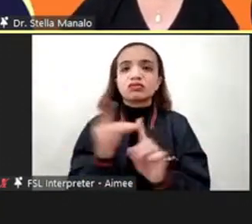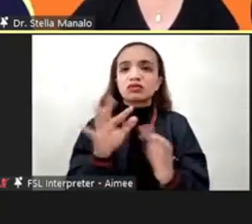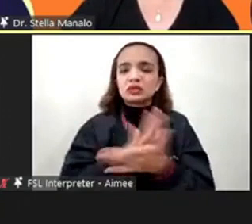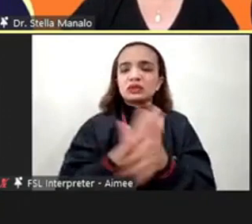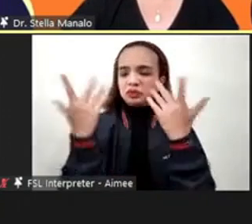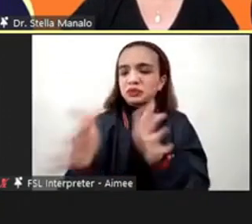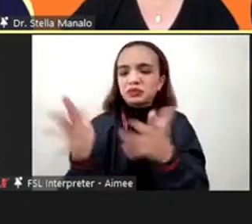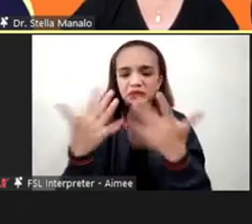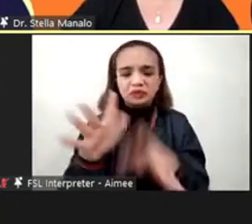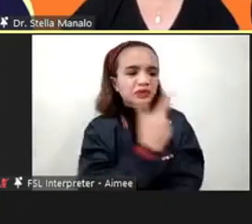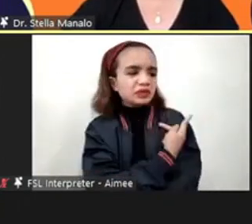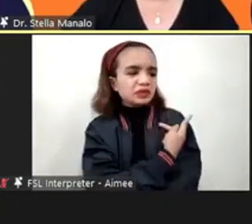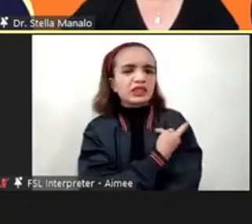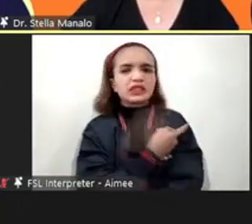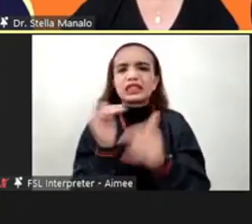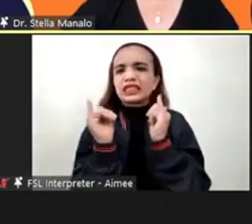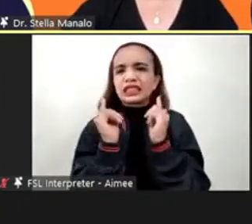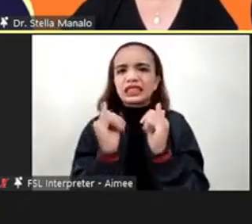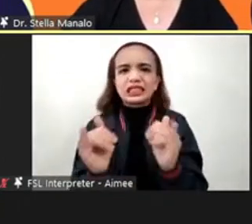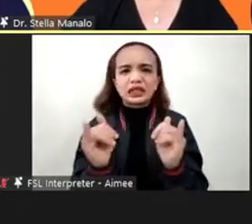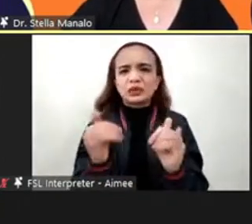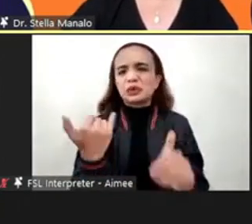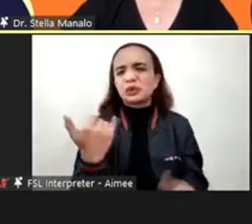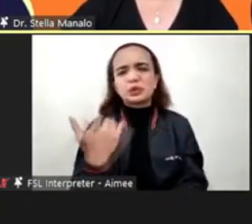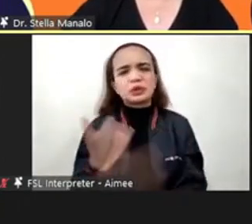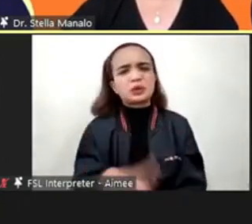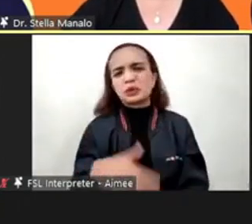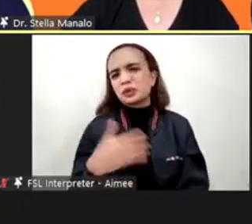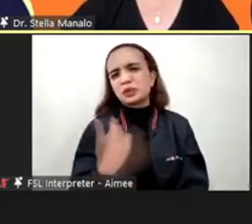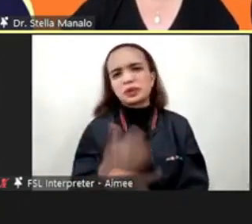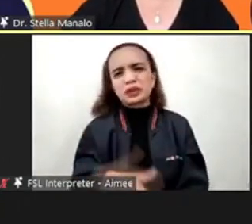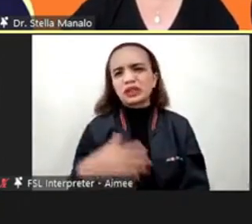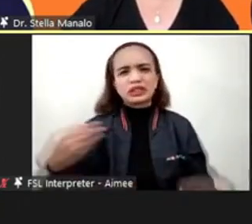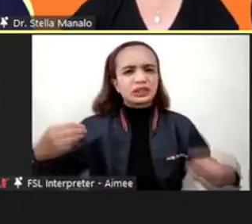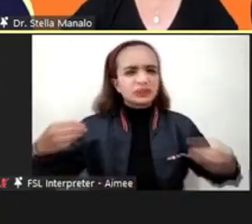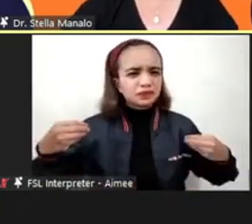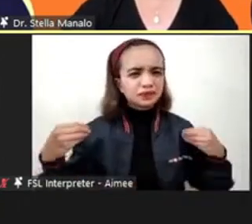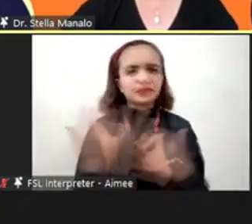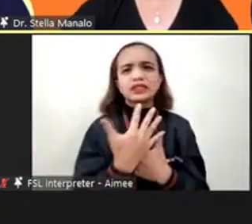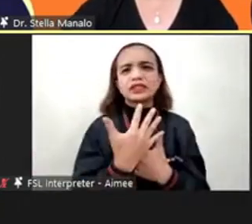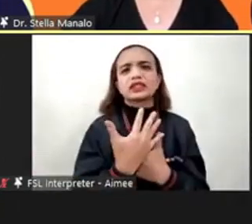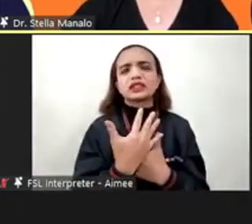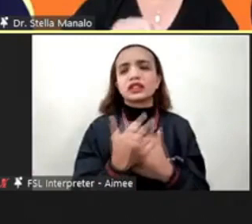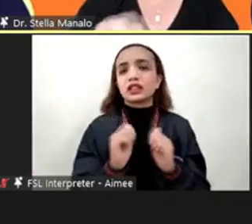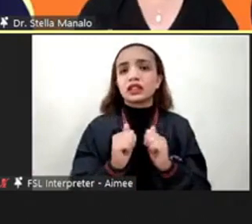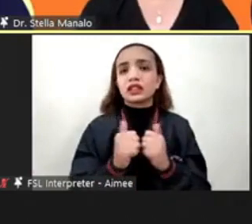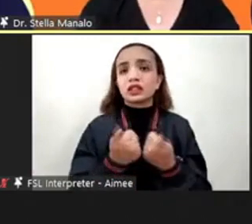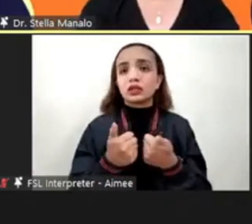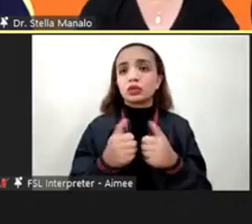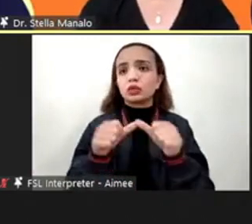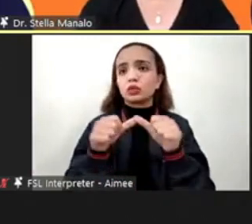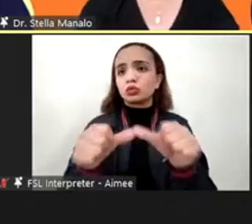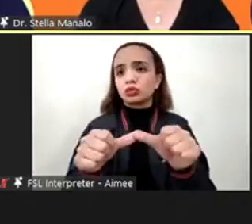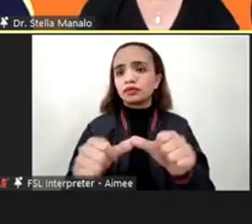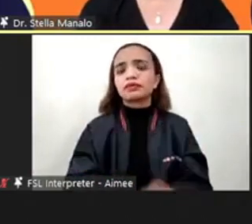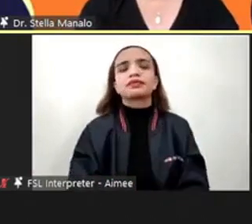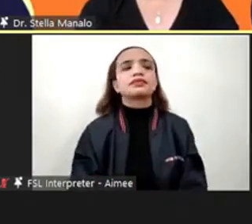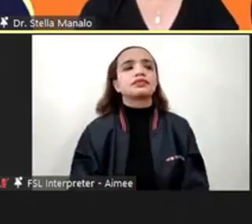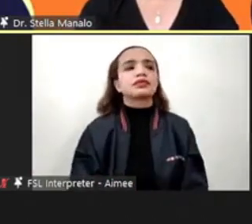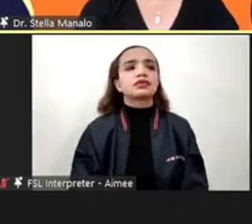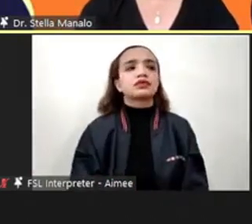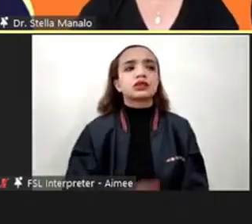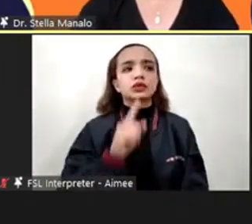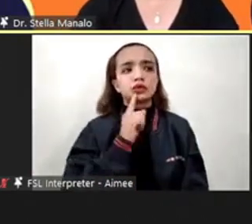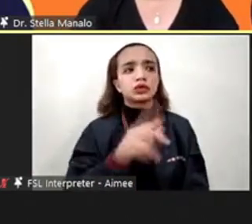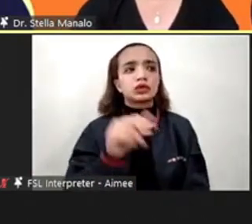tayo, there is still this overwhelming and paralyzing fear. So how do we move forward? So I'm sure all of you who